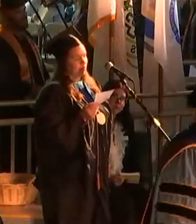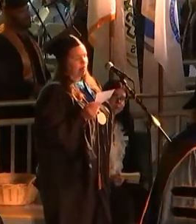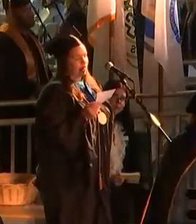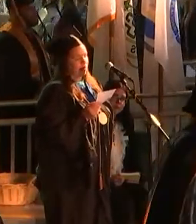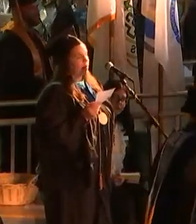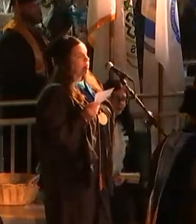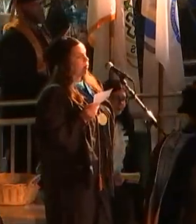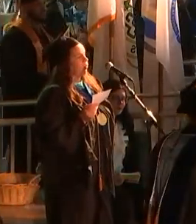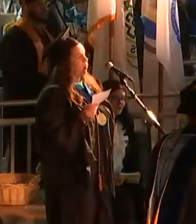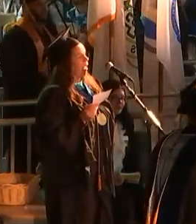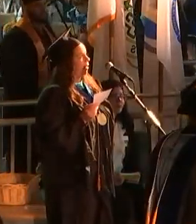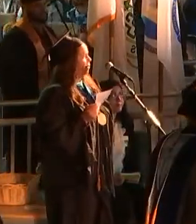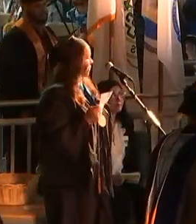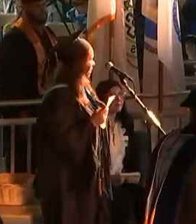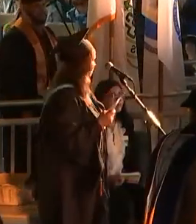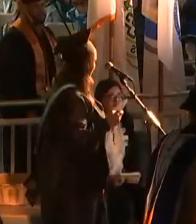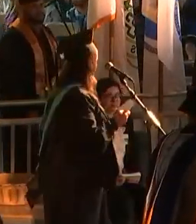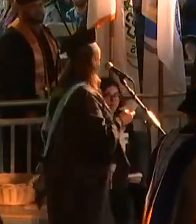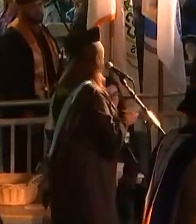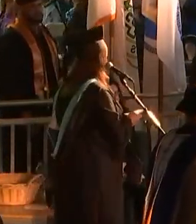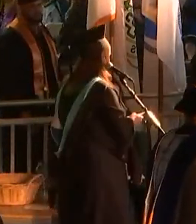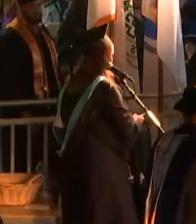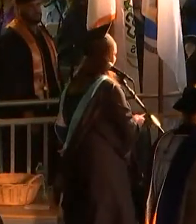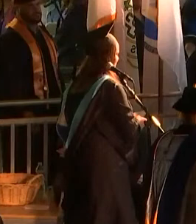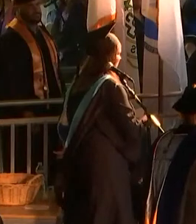Aiden Dusap, summa cum laude.